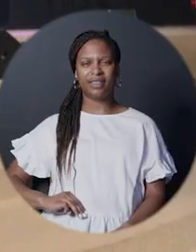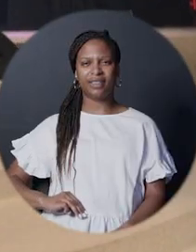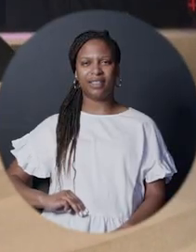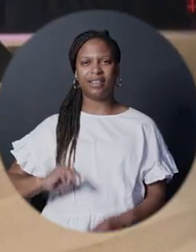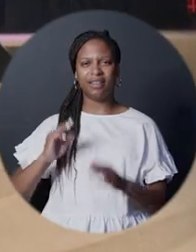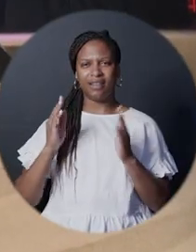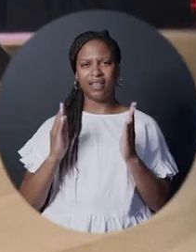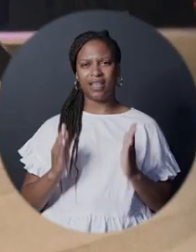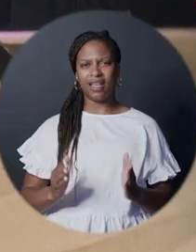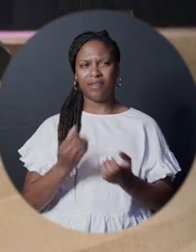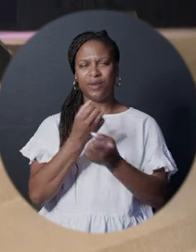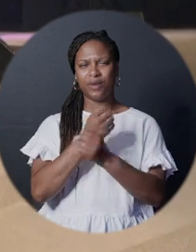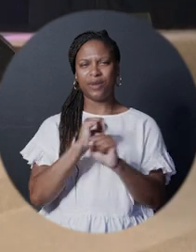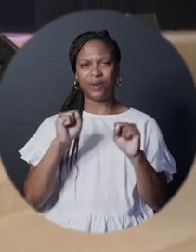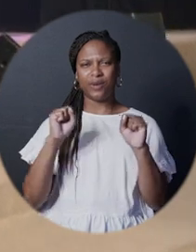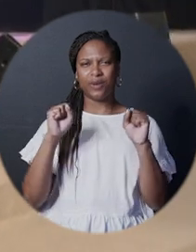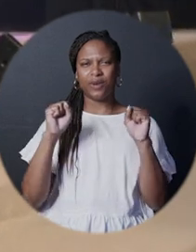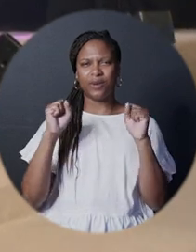Master,